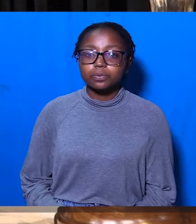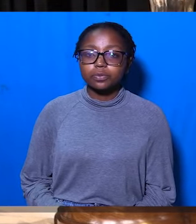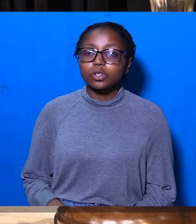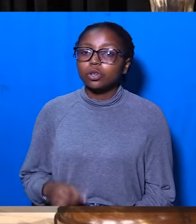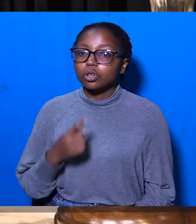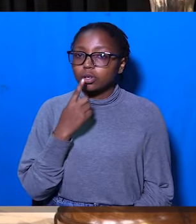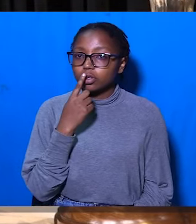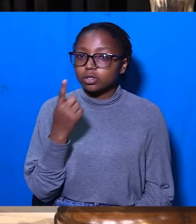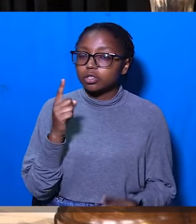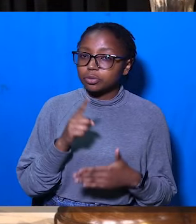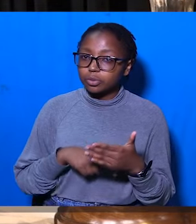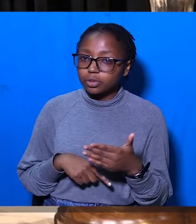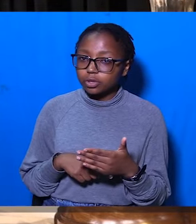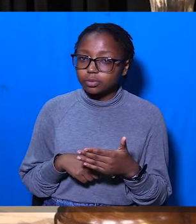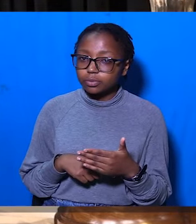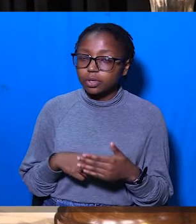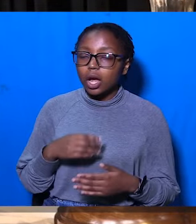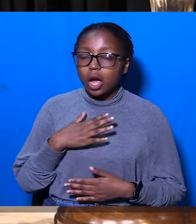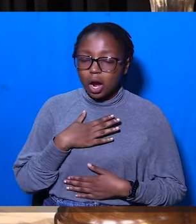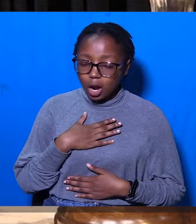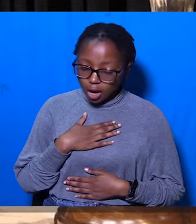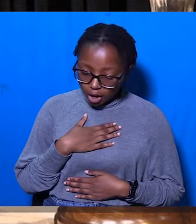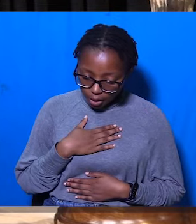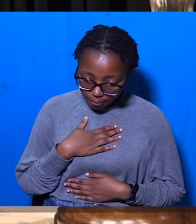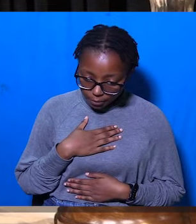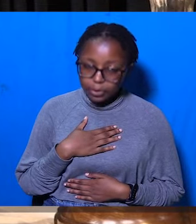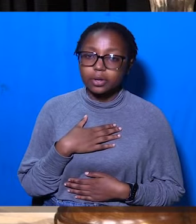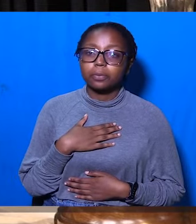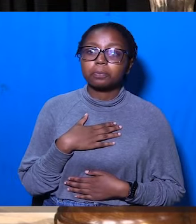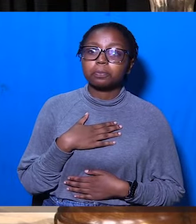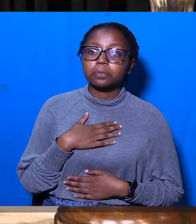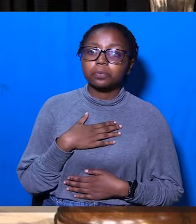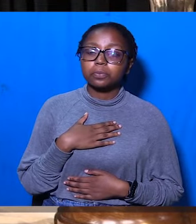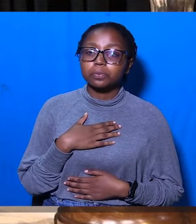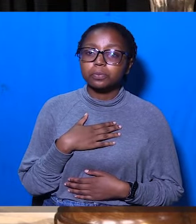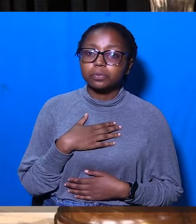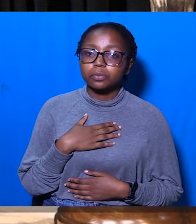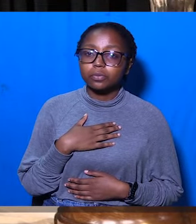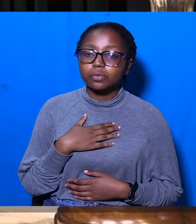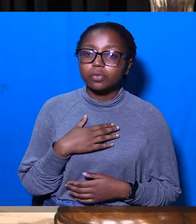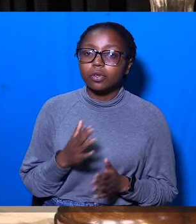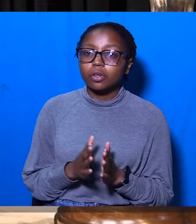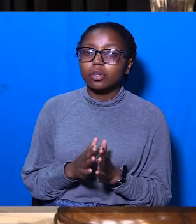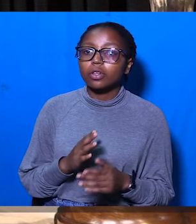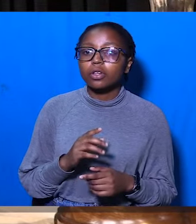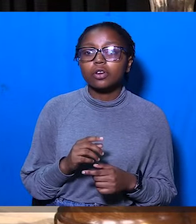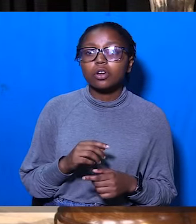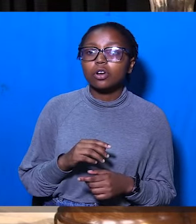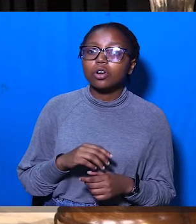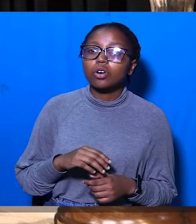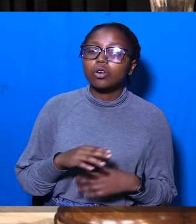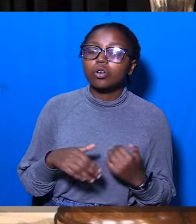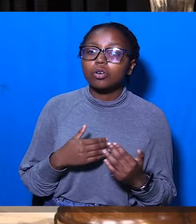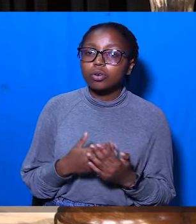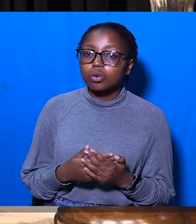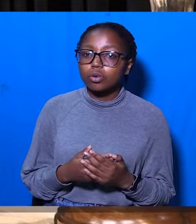mysteries of God's plan should be humble. I mean, it should be those that actually respond to the mercy of